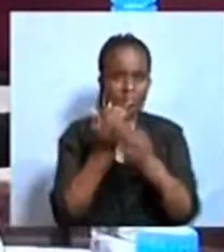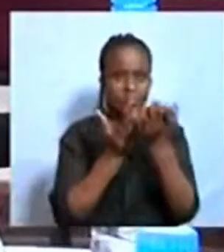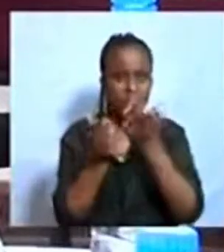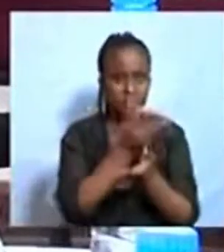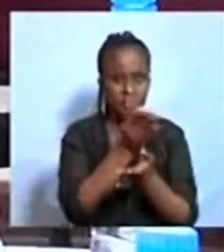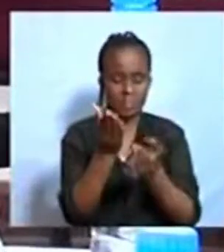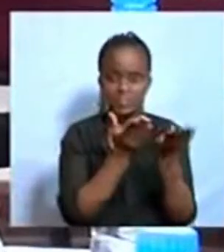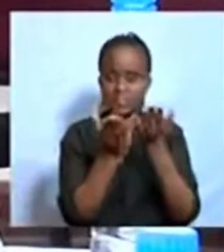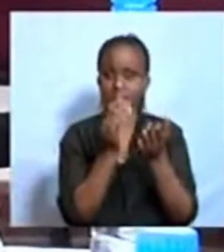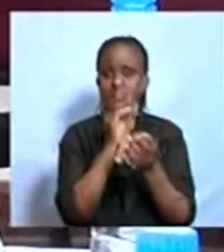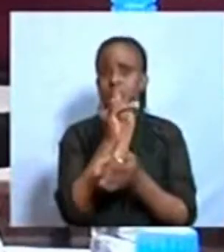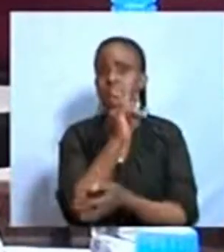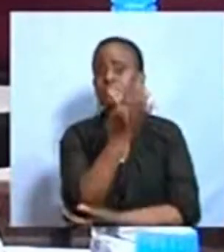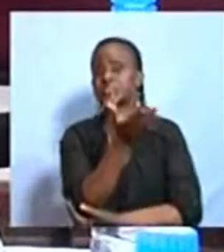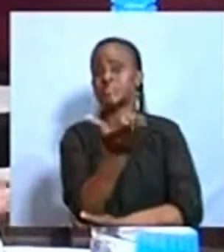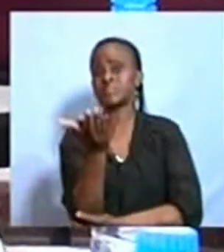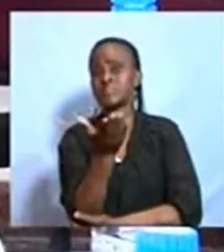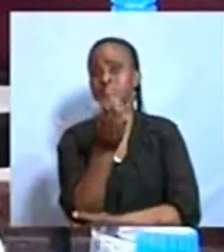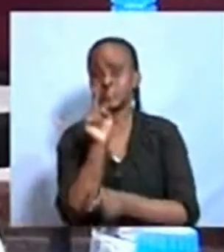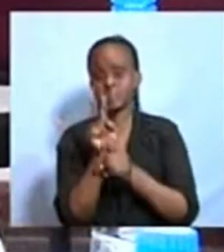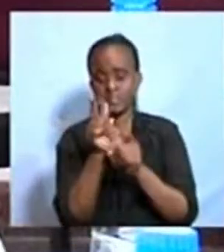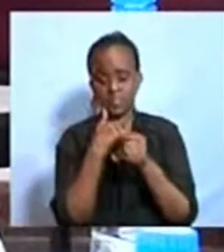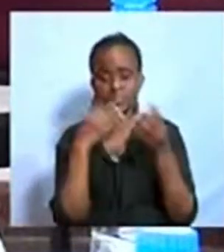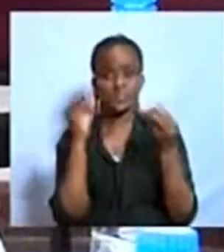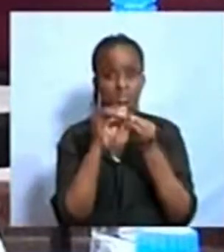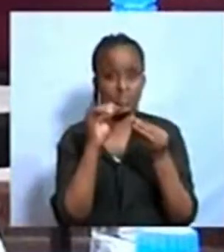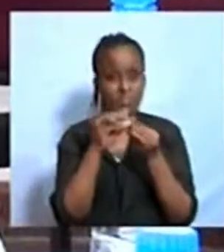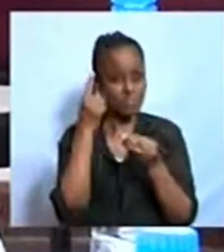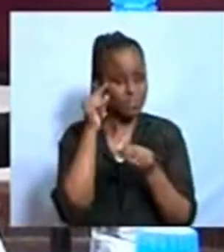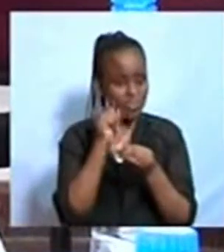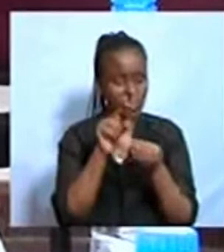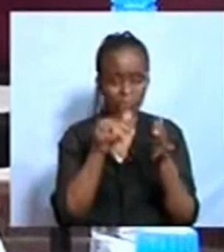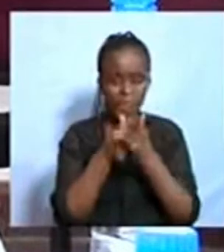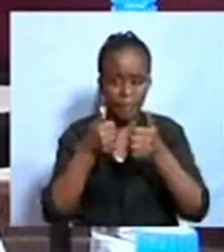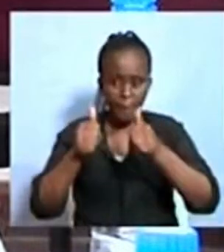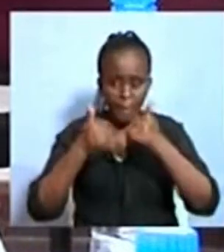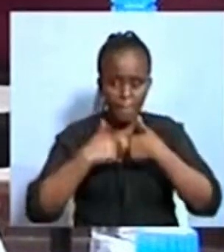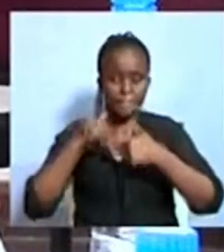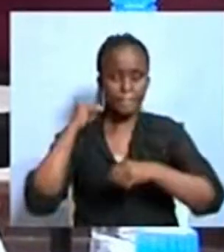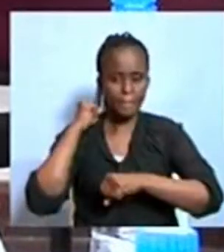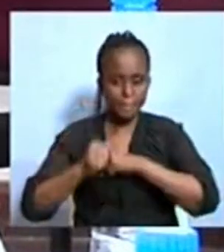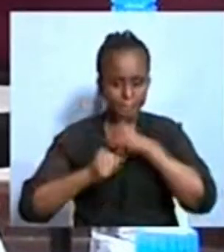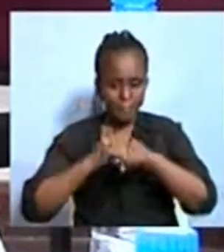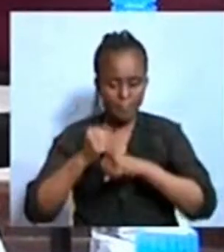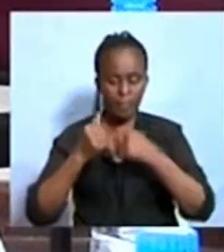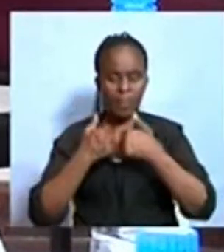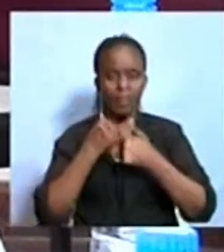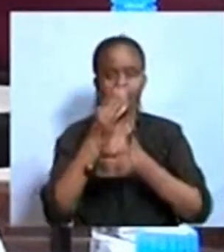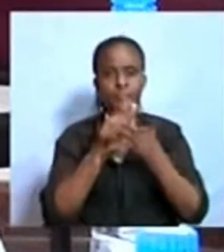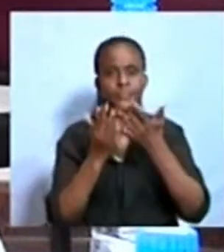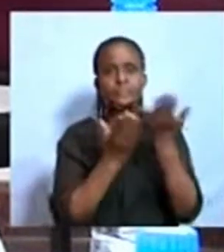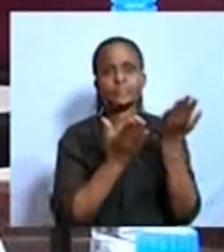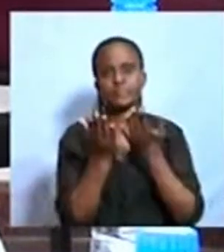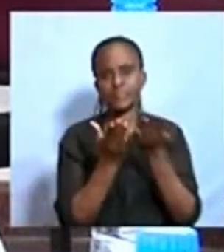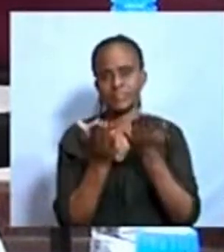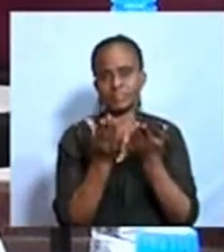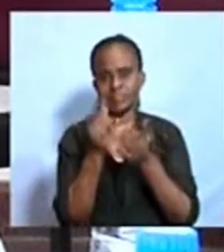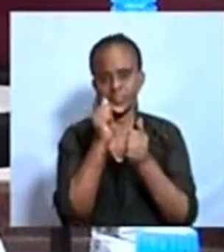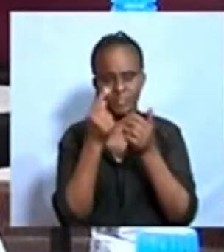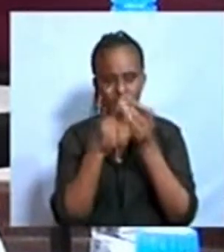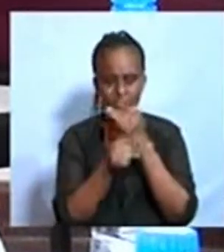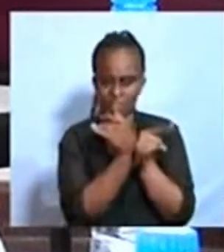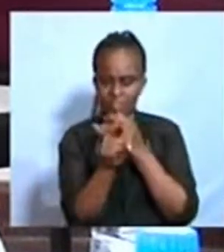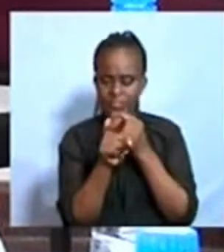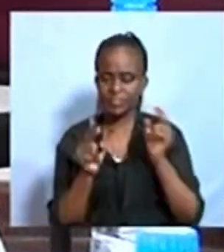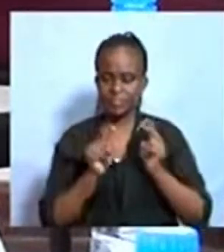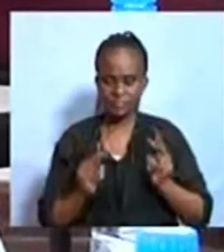services are just not available. And there's quite a lot of this. How they've struggled to get certain services because this particular